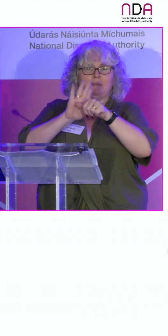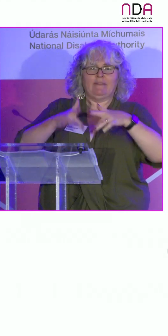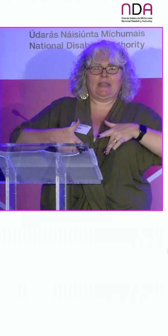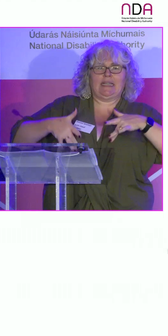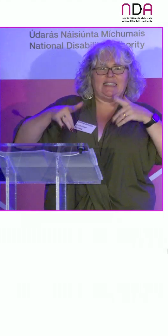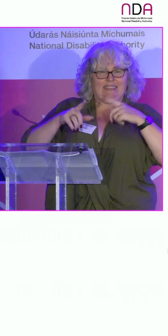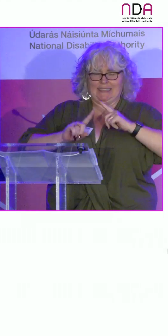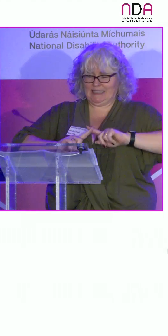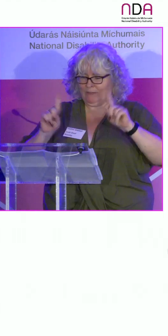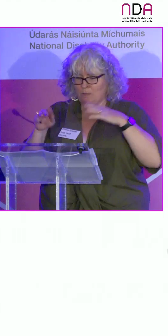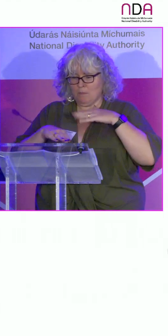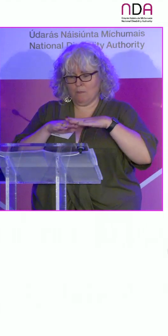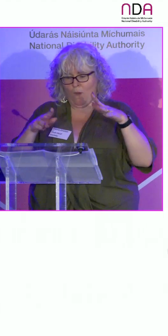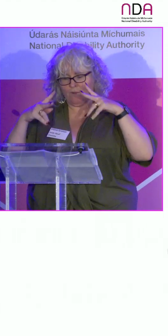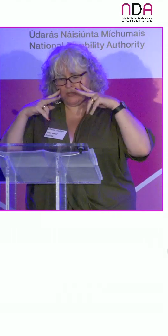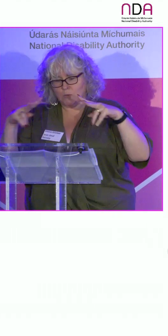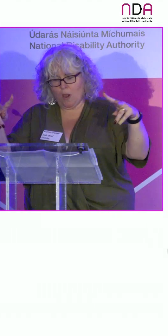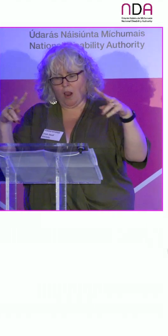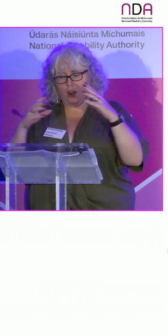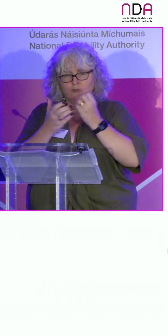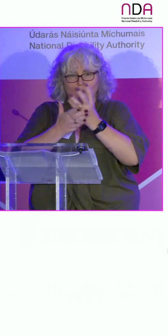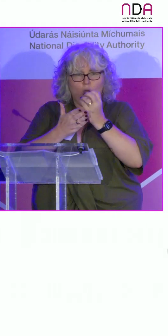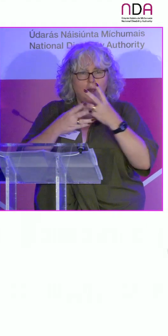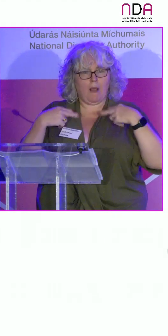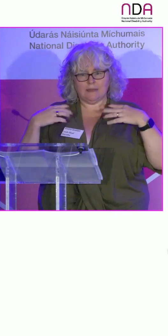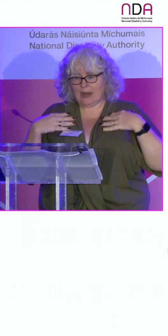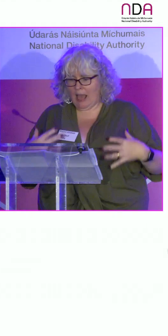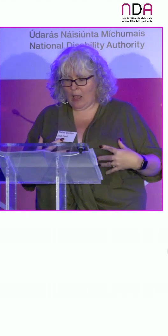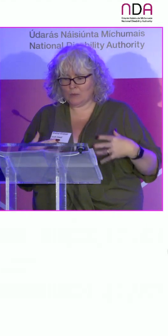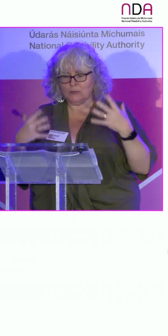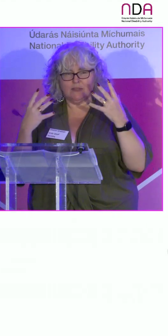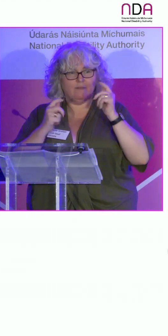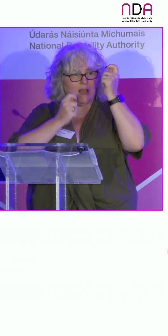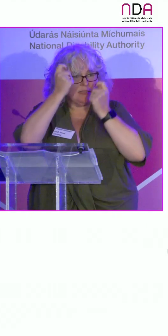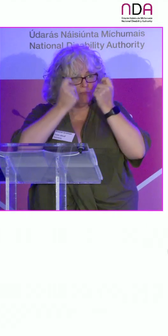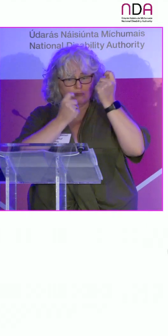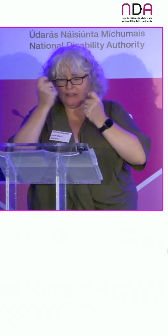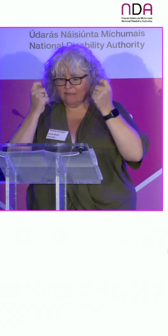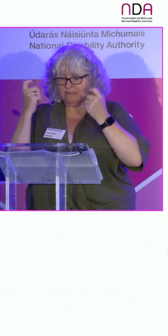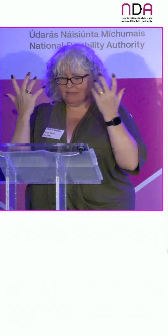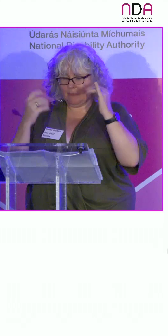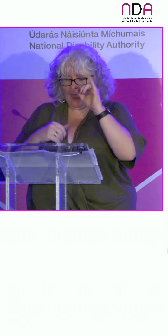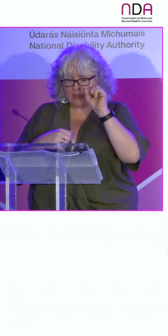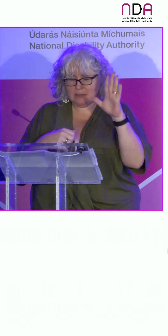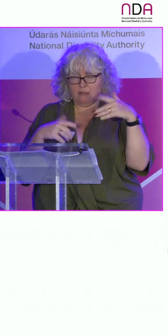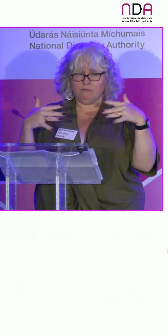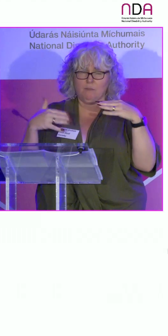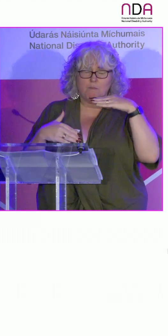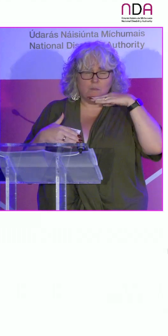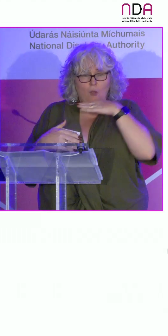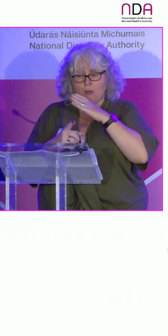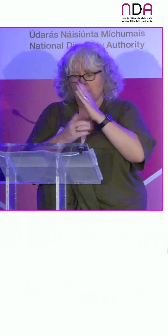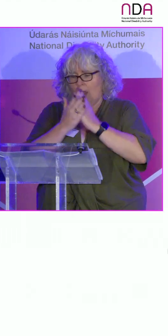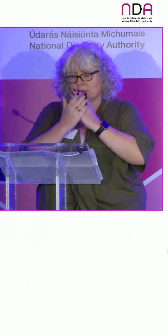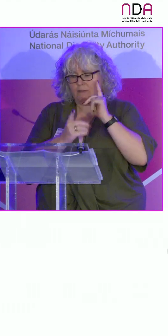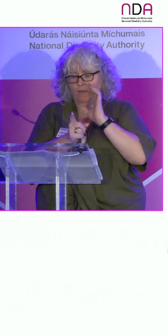For example, concerts. It's a different experience for a deaf person. It's more visual. We use body language, facial expressions within the language.